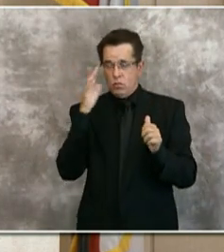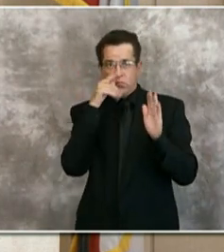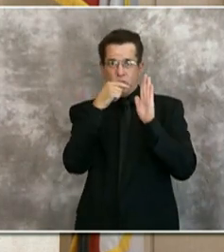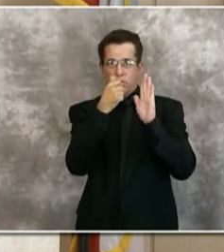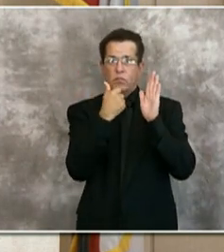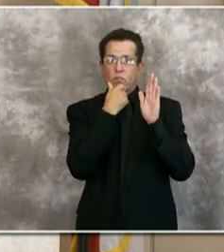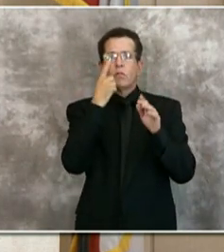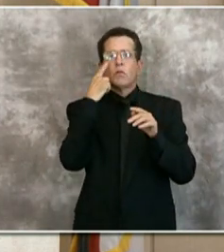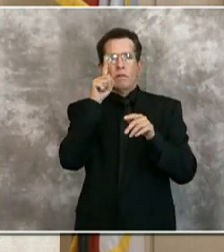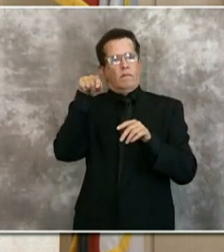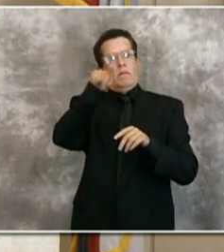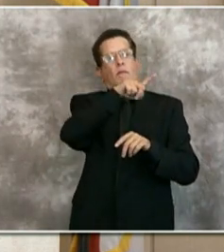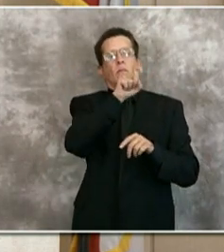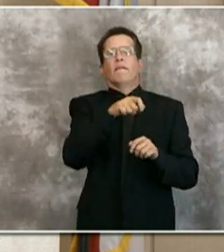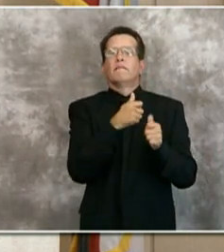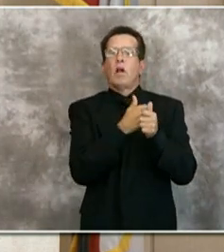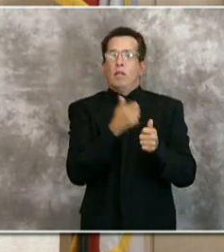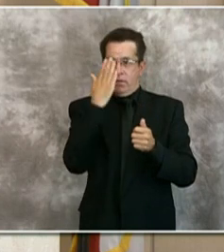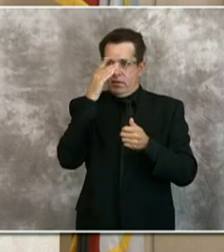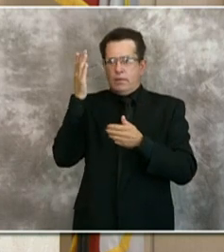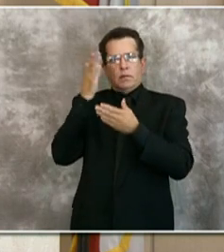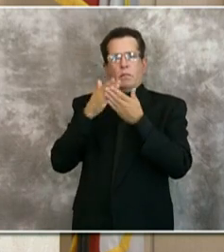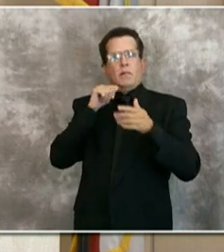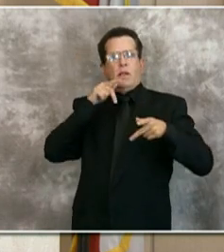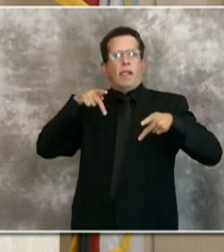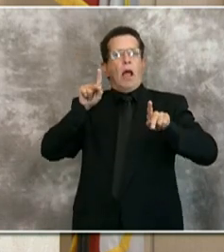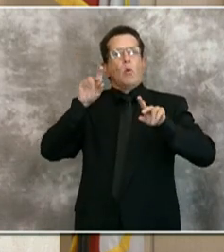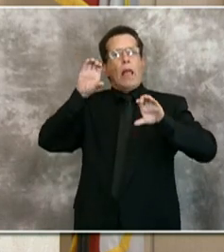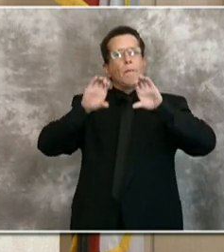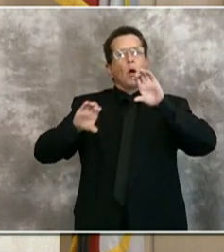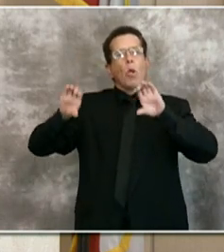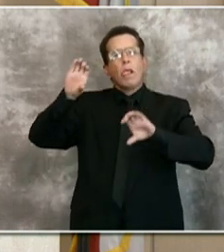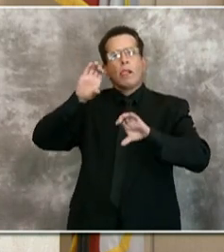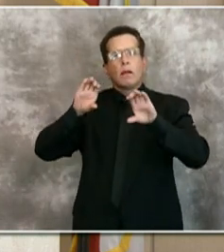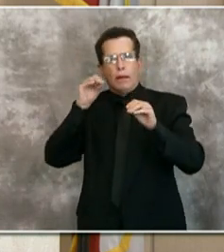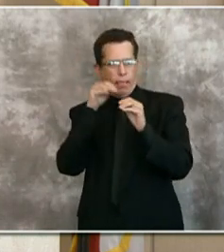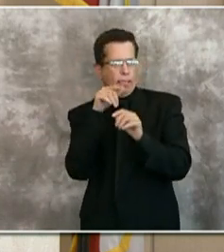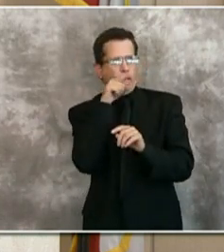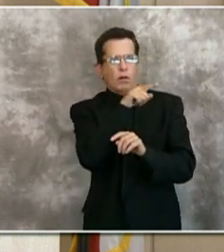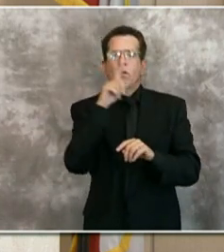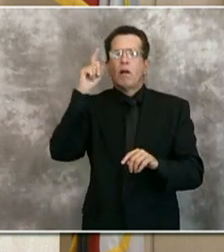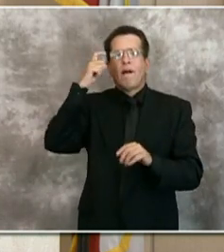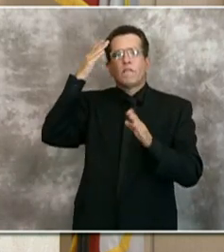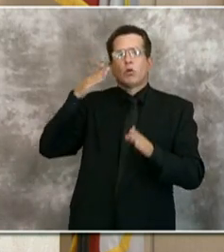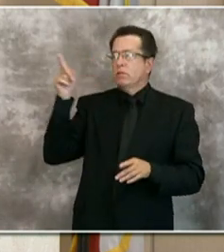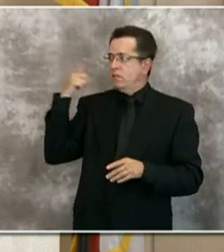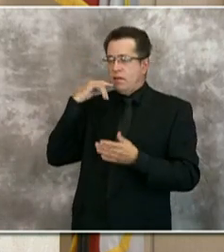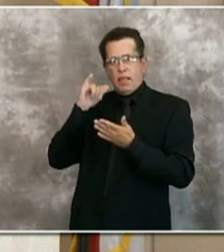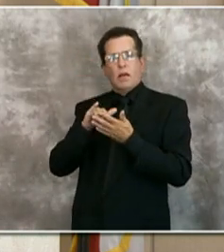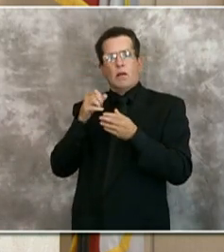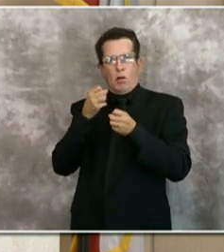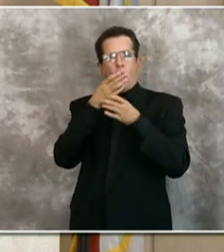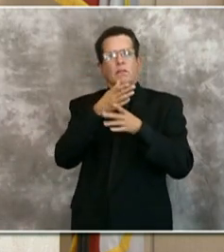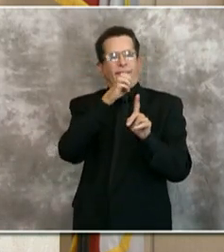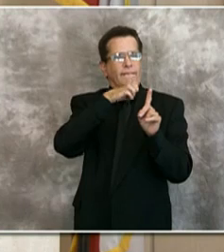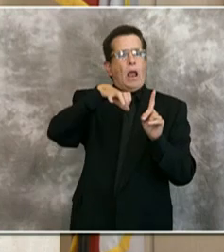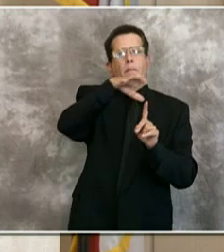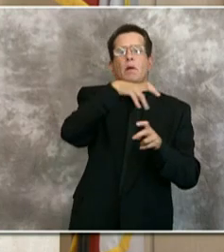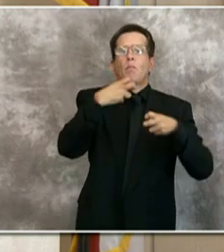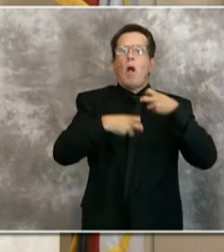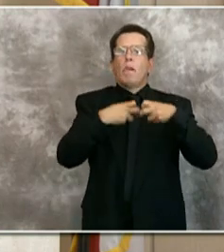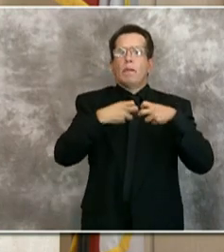of firms or other things that use chemicals? And the governor made reference that there could be an environmental impact based